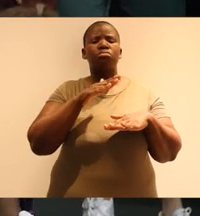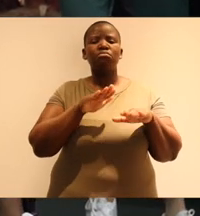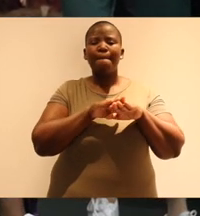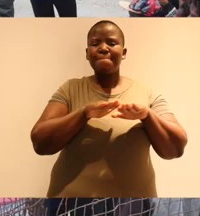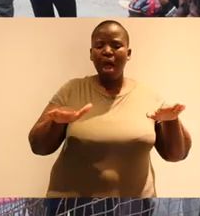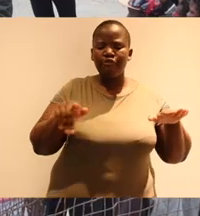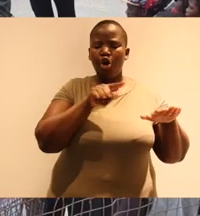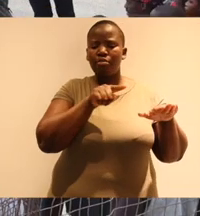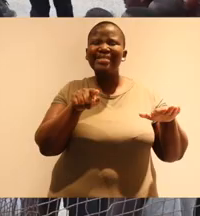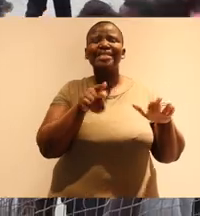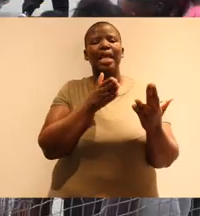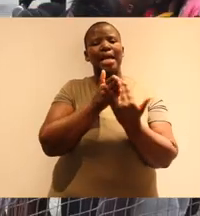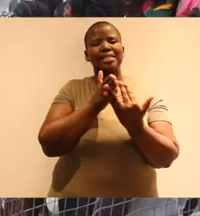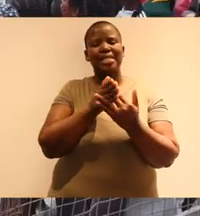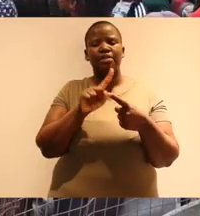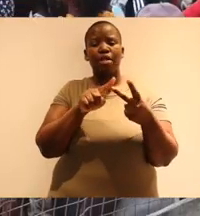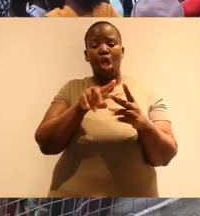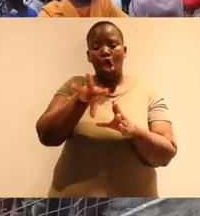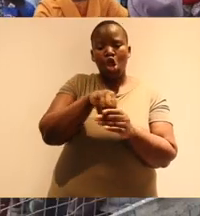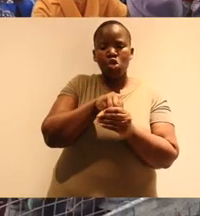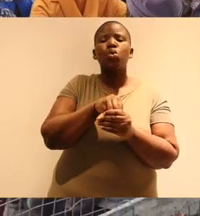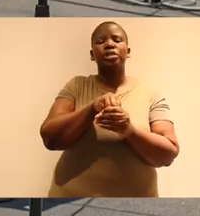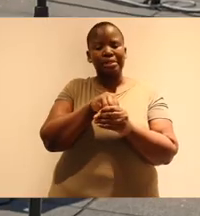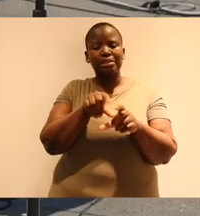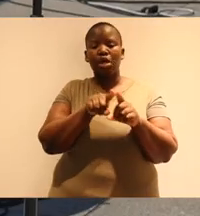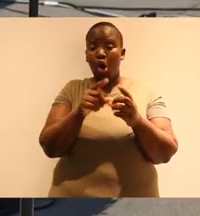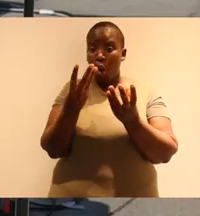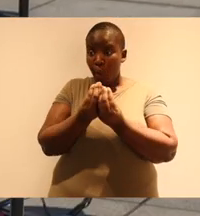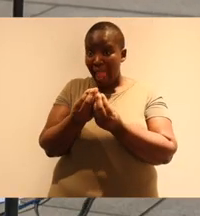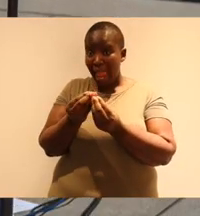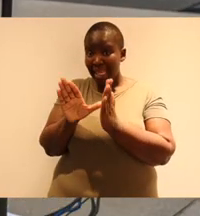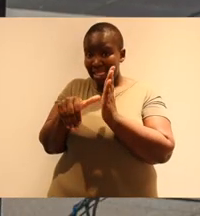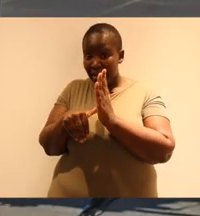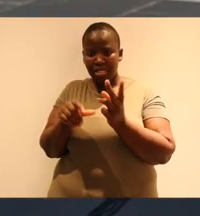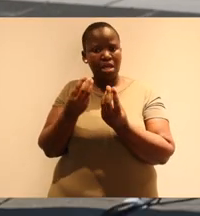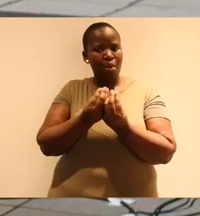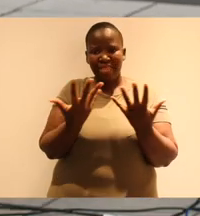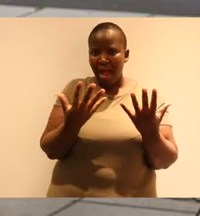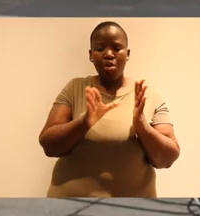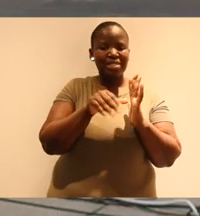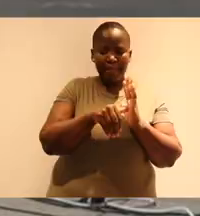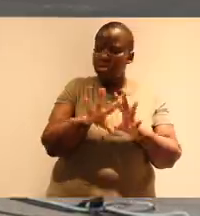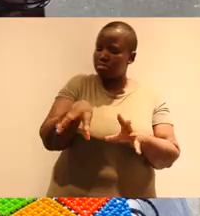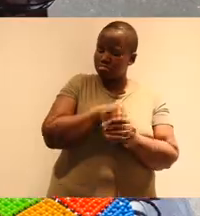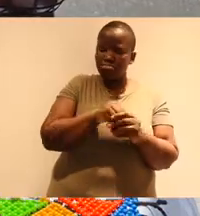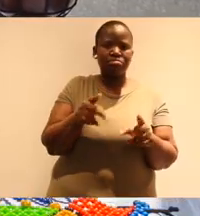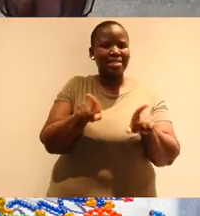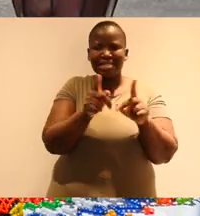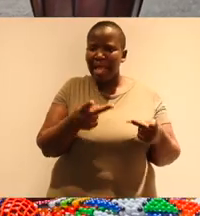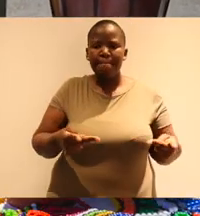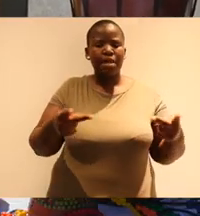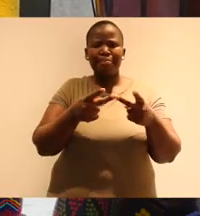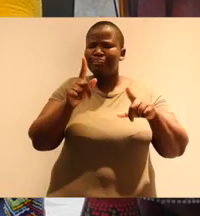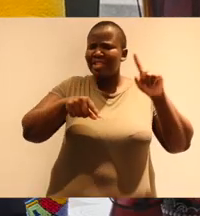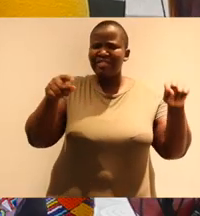is accessible, inclusive, and integrates people with and without disabilities from different